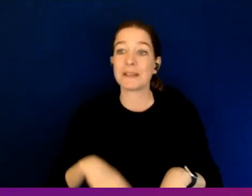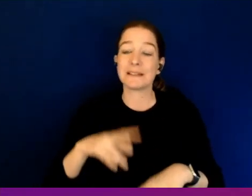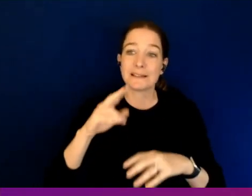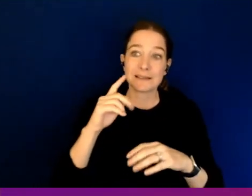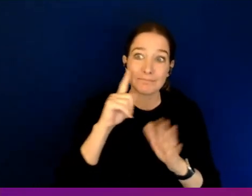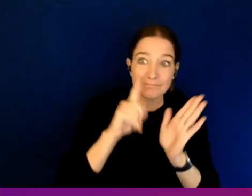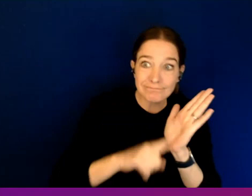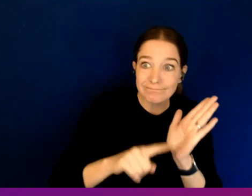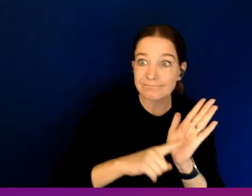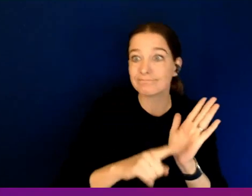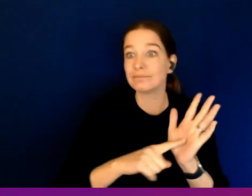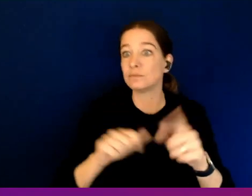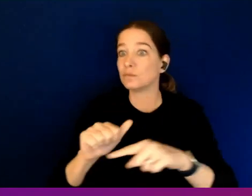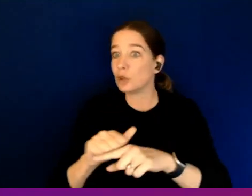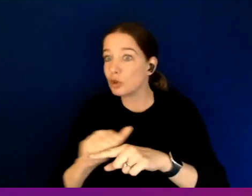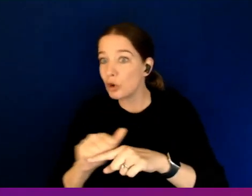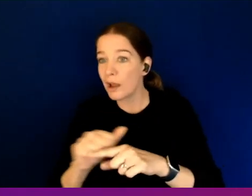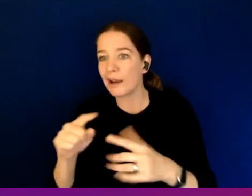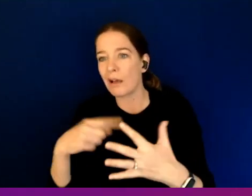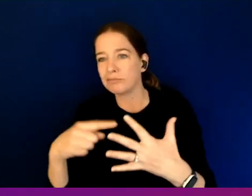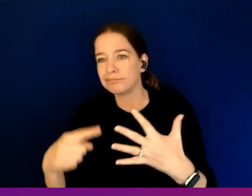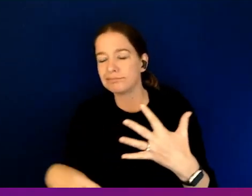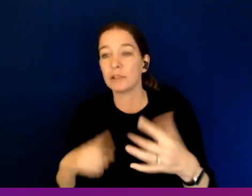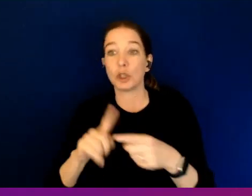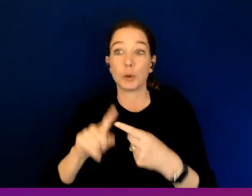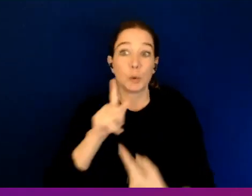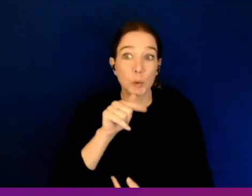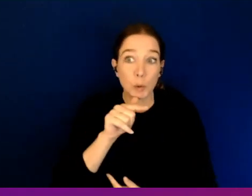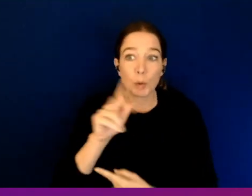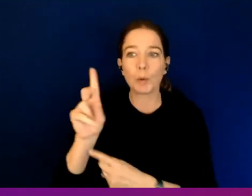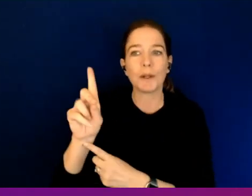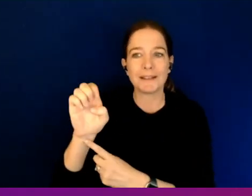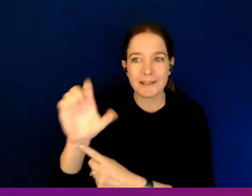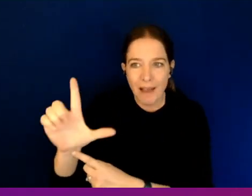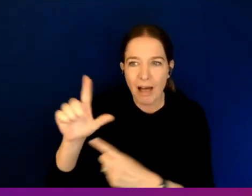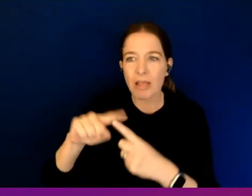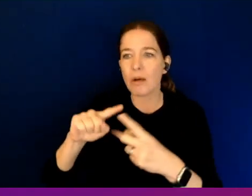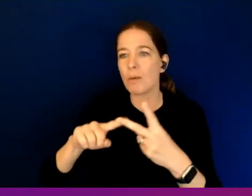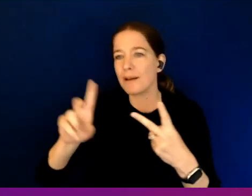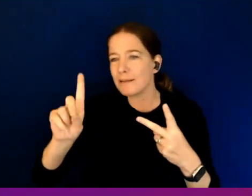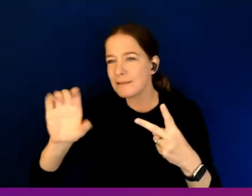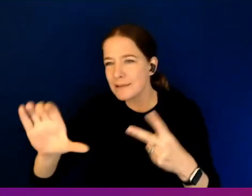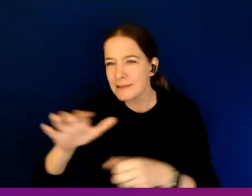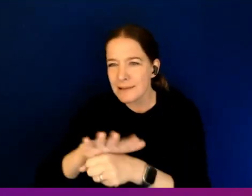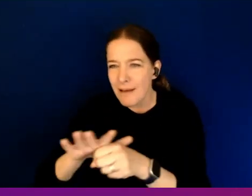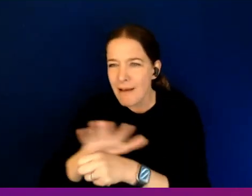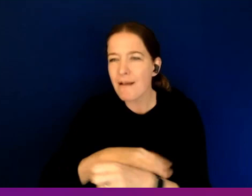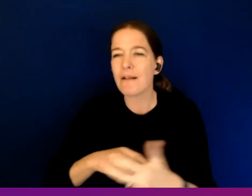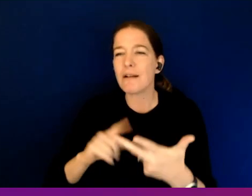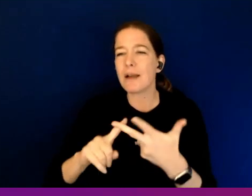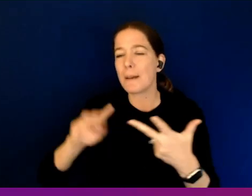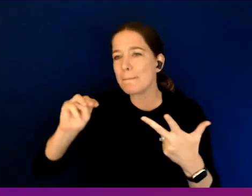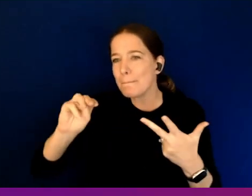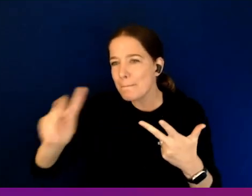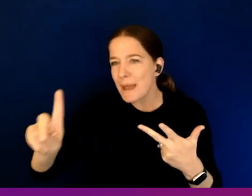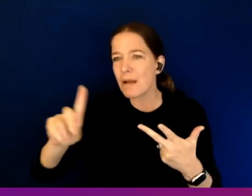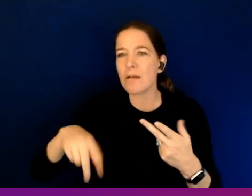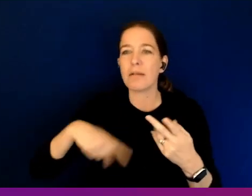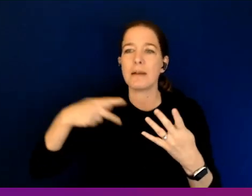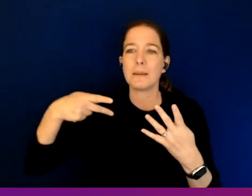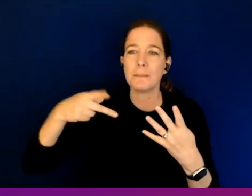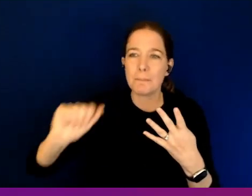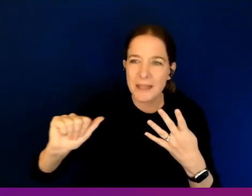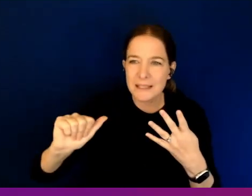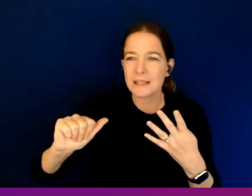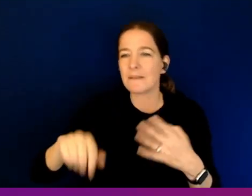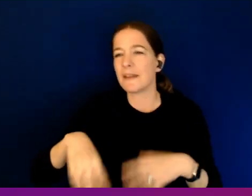trainings, support, and much more to our partners in Delaware, the DC area, Maryland, Pennsylvania, Virginia,